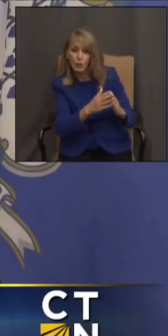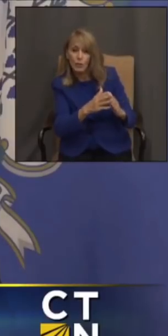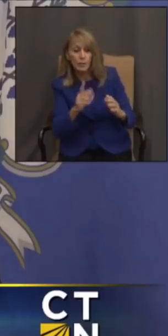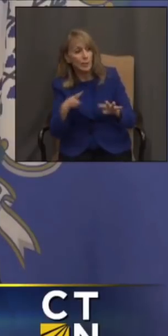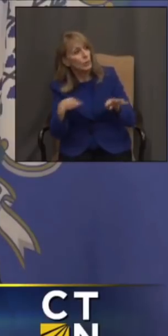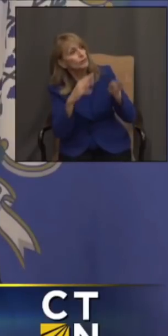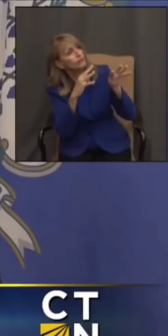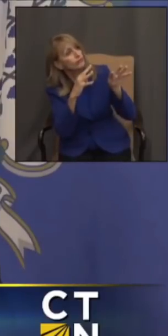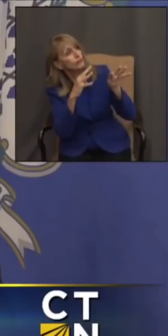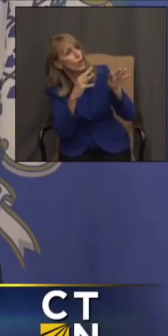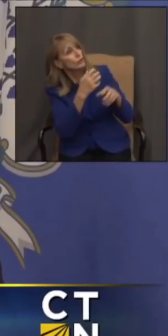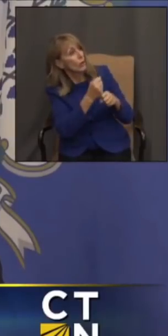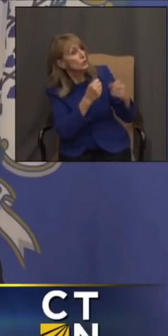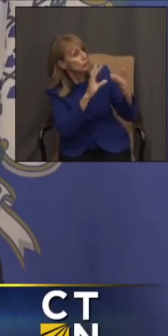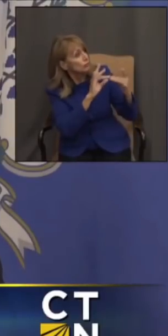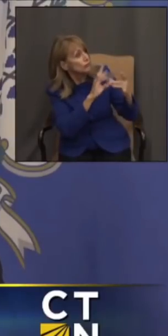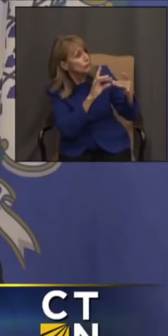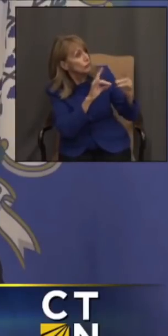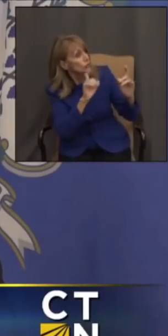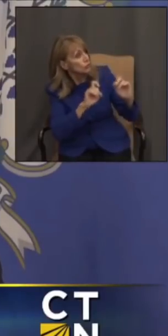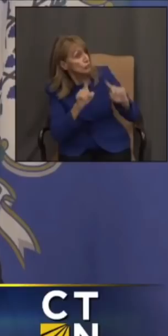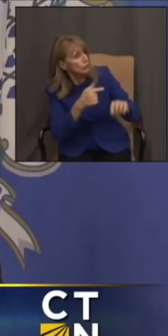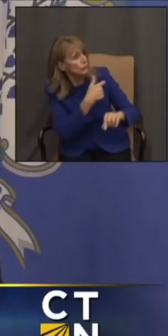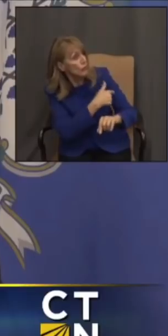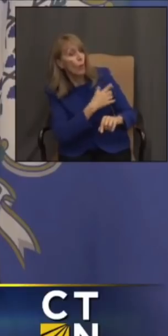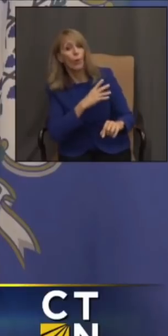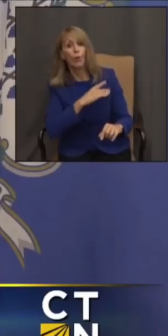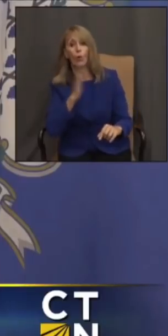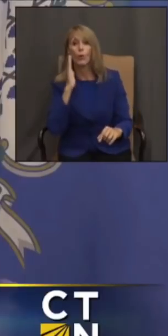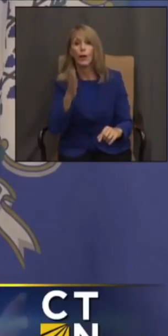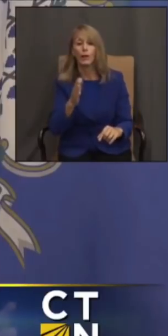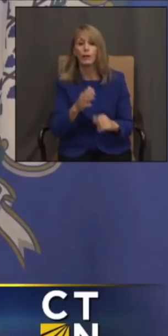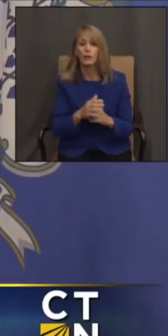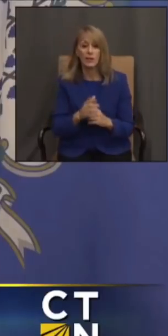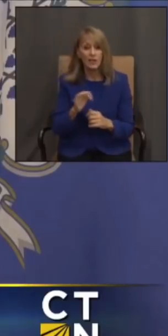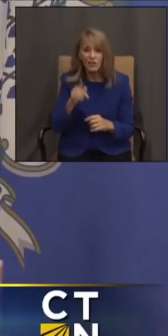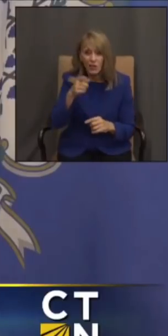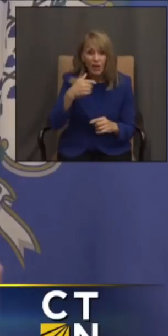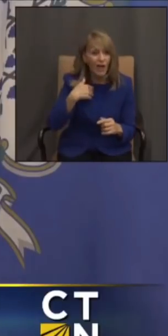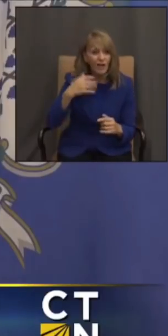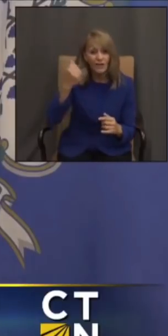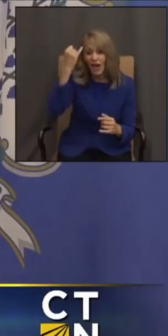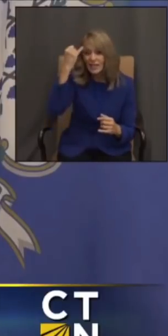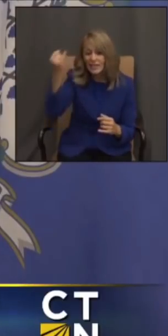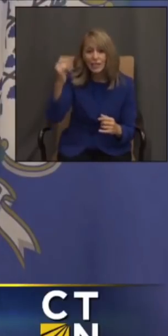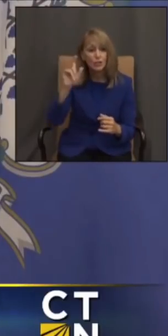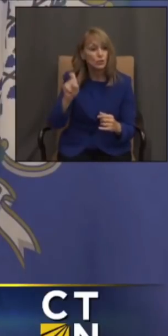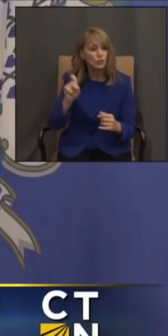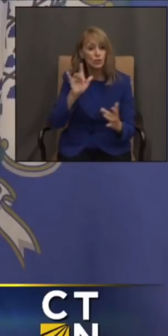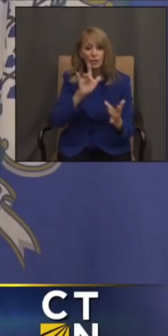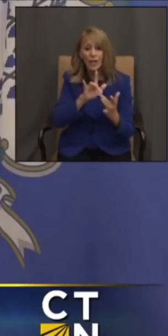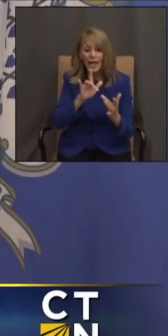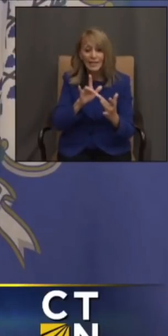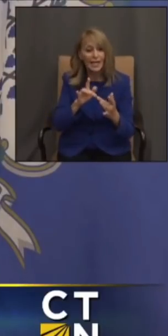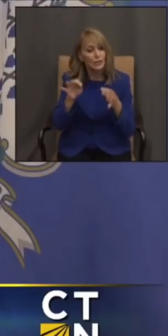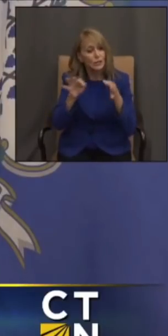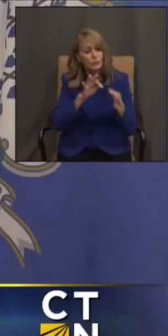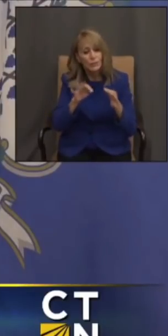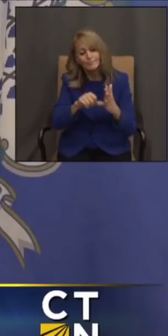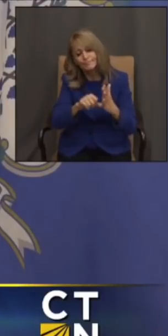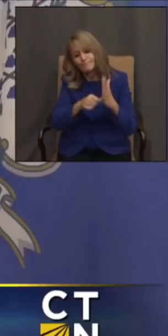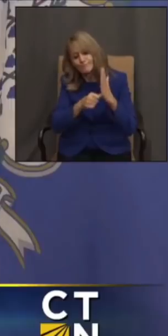get people to get vaccinated. And I'll take any other ideas or any other people we should be reaching out to tell them how important this